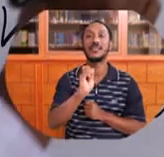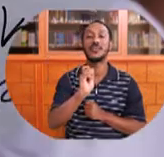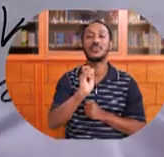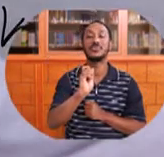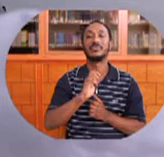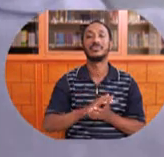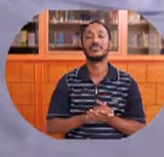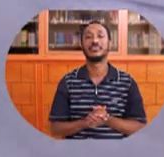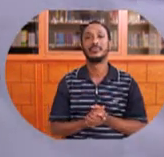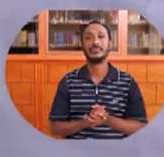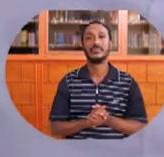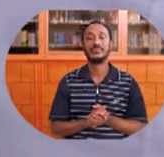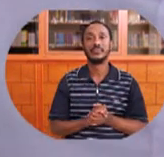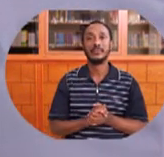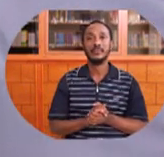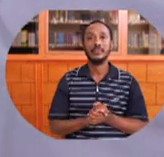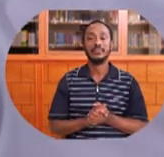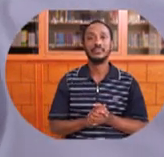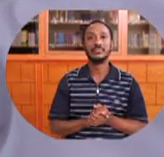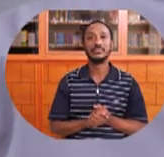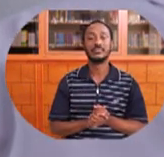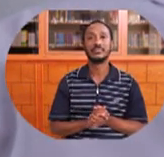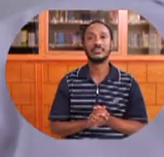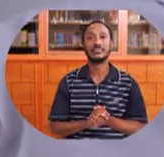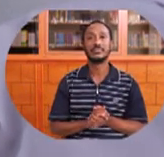Screening step, screening